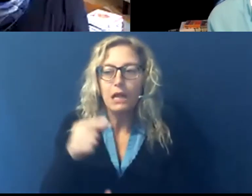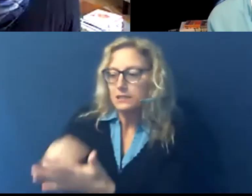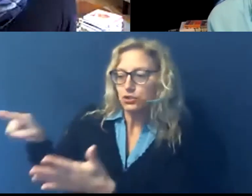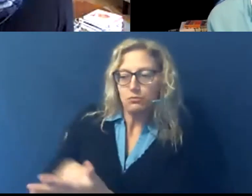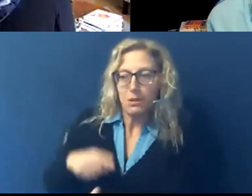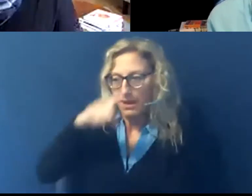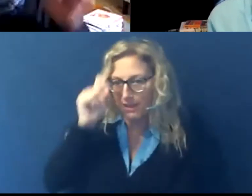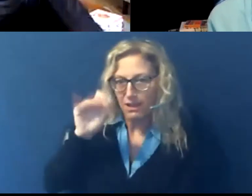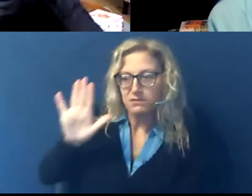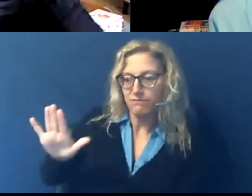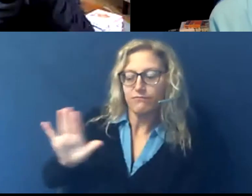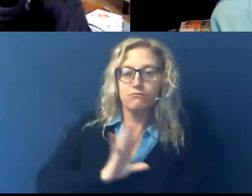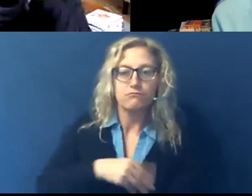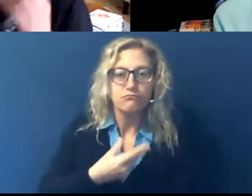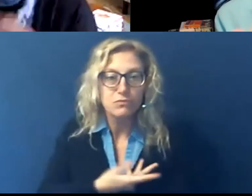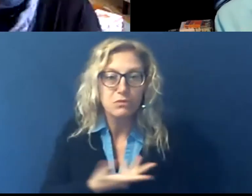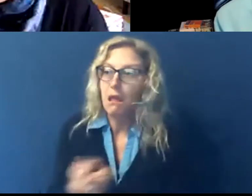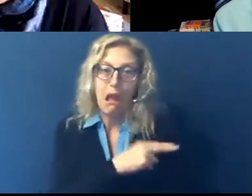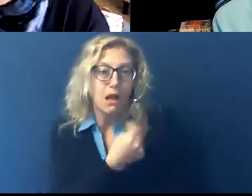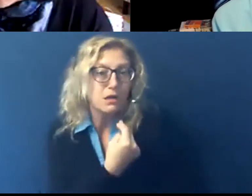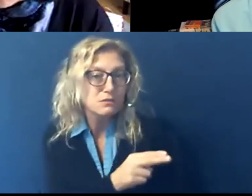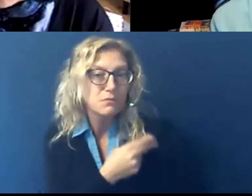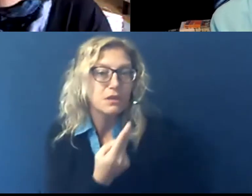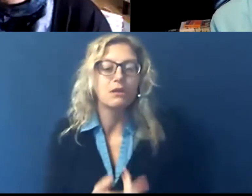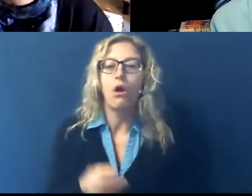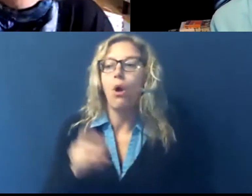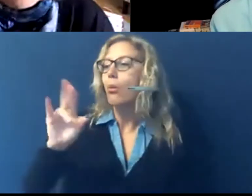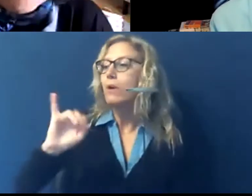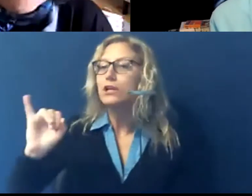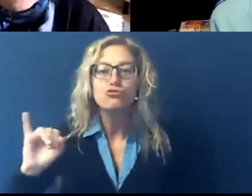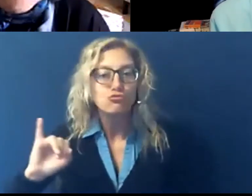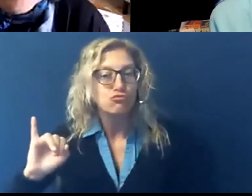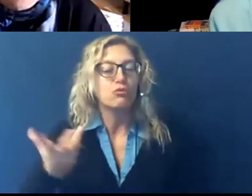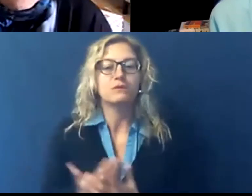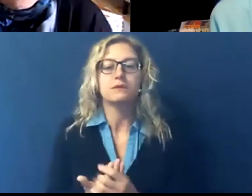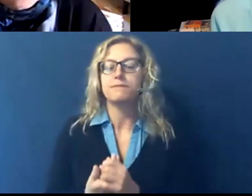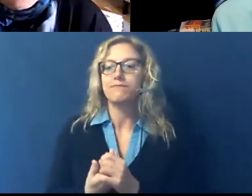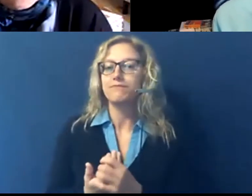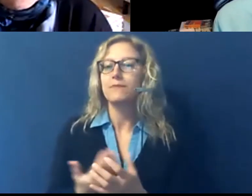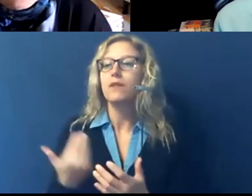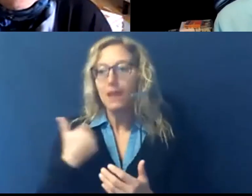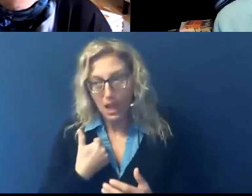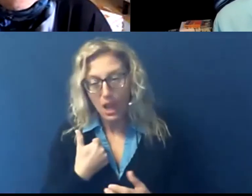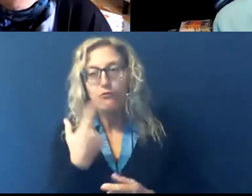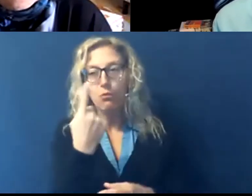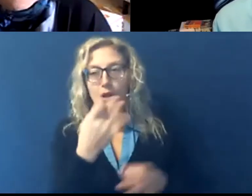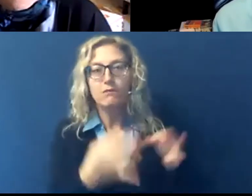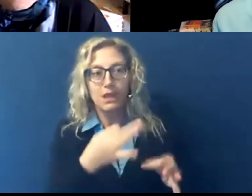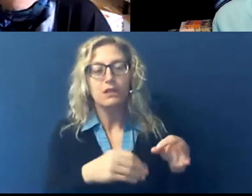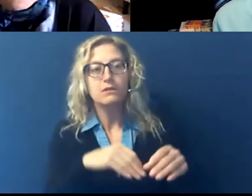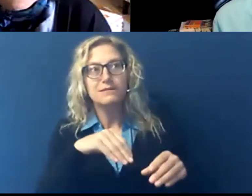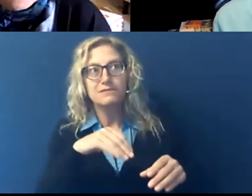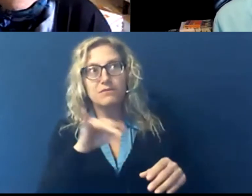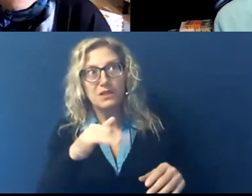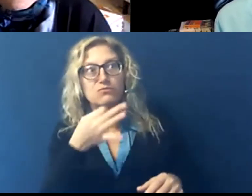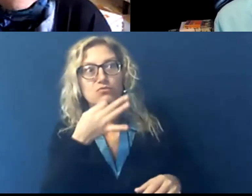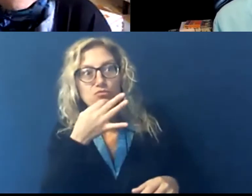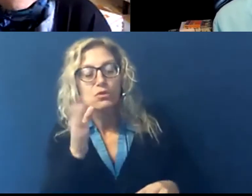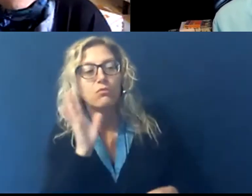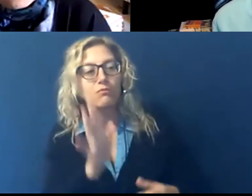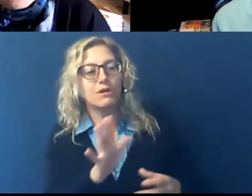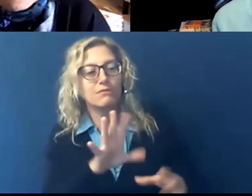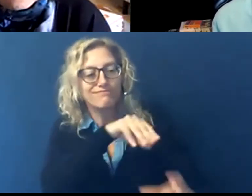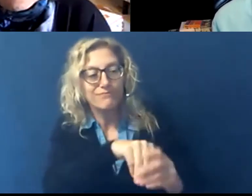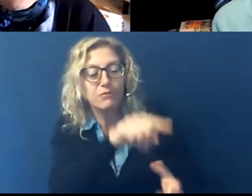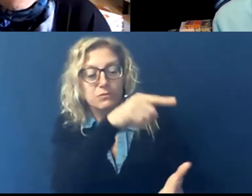of that, whether it's in the hospital system or whether it's in the insurance system. There's a case with a cert petition coming involving discrimination